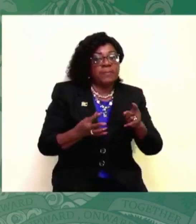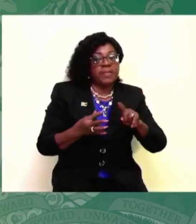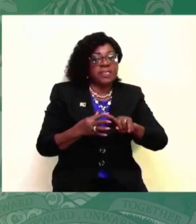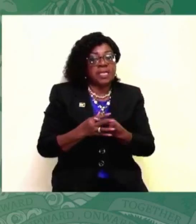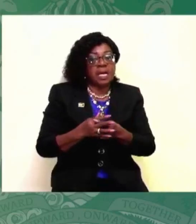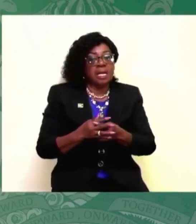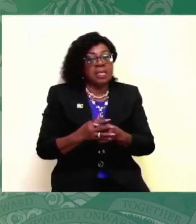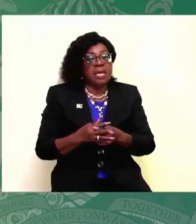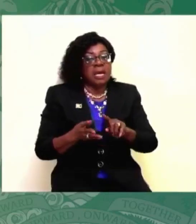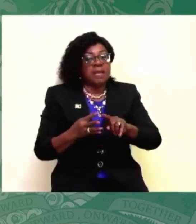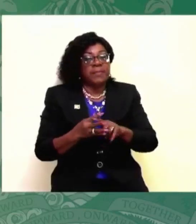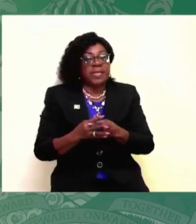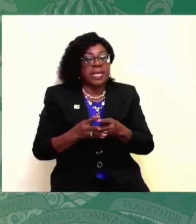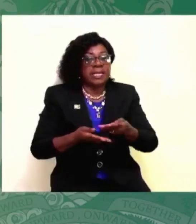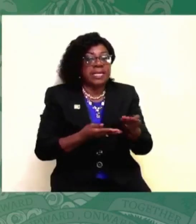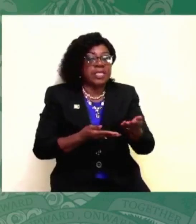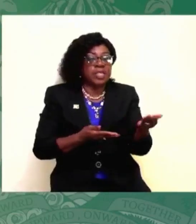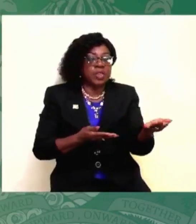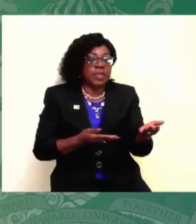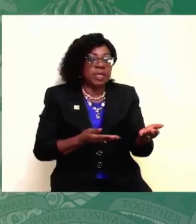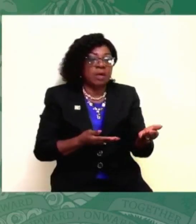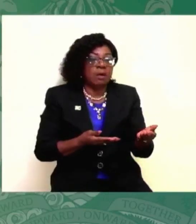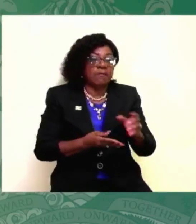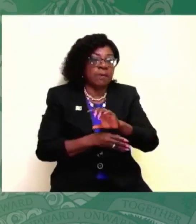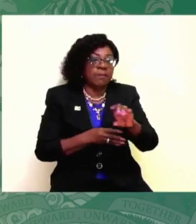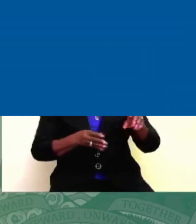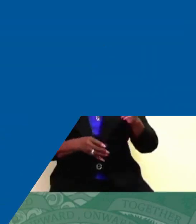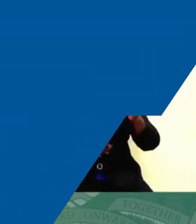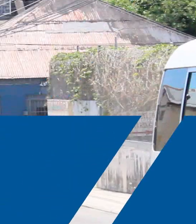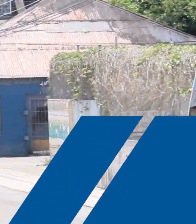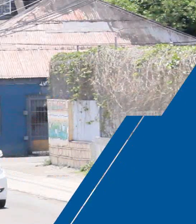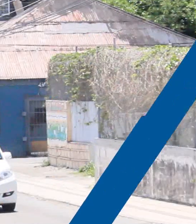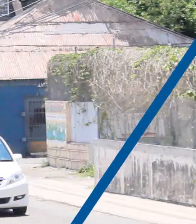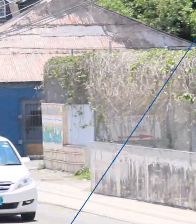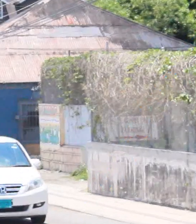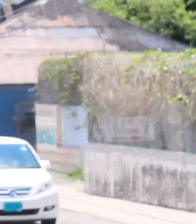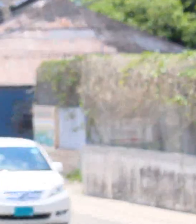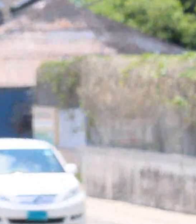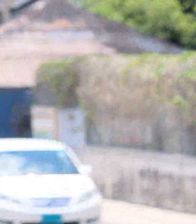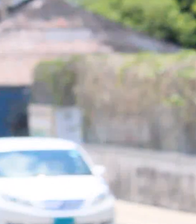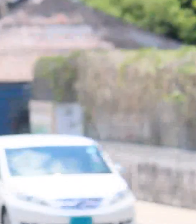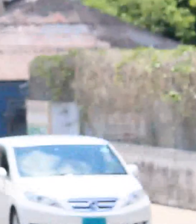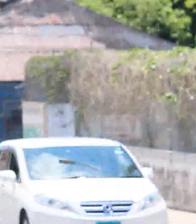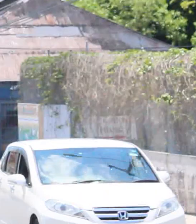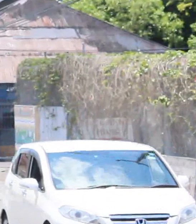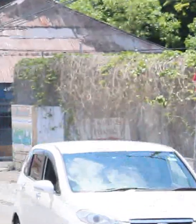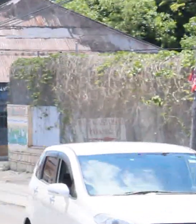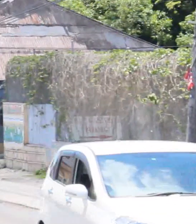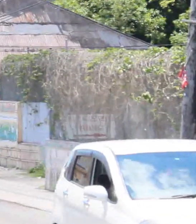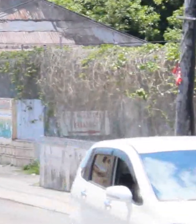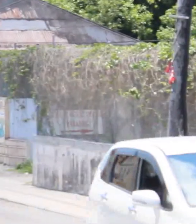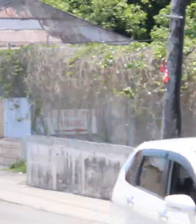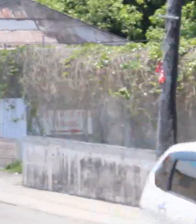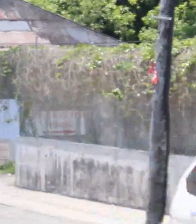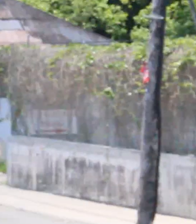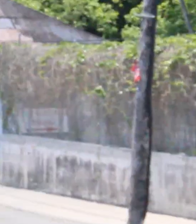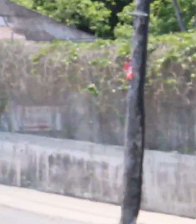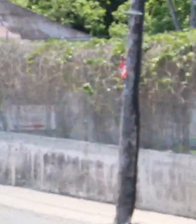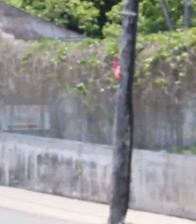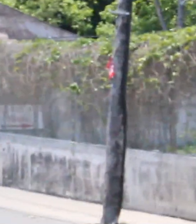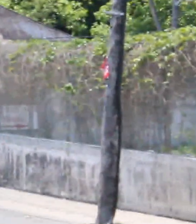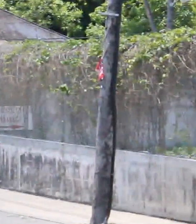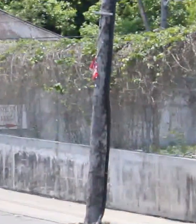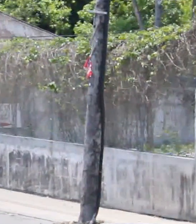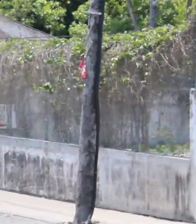began the issuance of commercial driver's license. With the introduction of the commercial driver's license, one can no longer